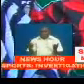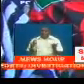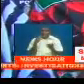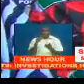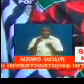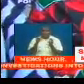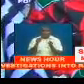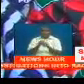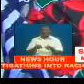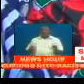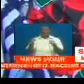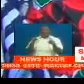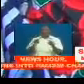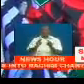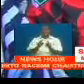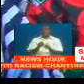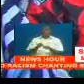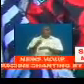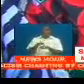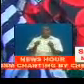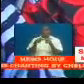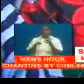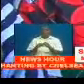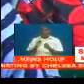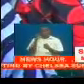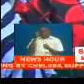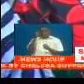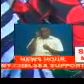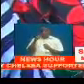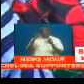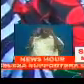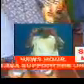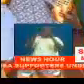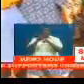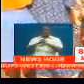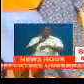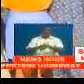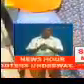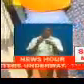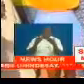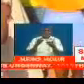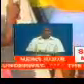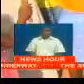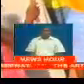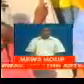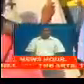much, and we see it as a national problem, and we think that His Excellency will take it up.